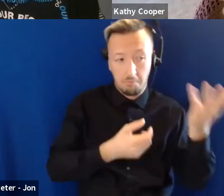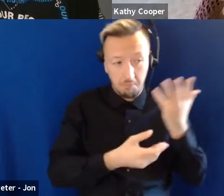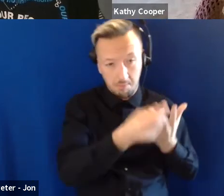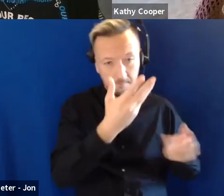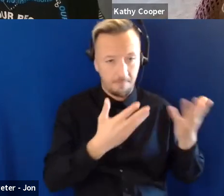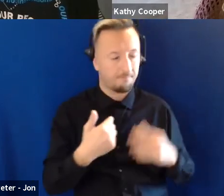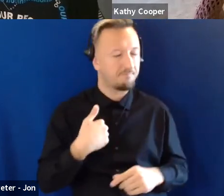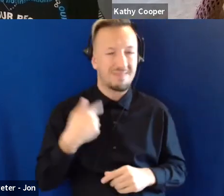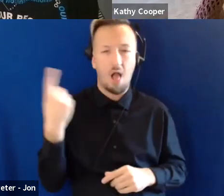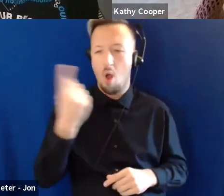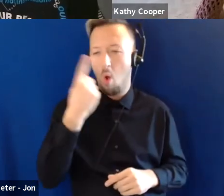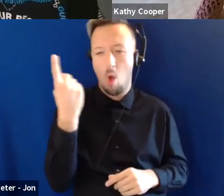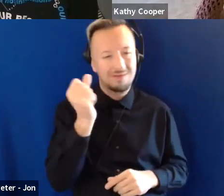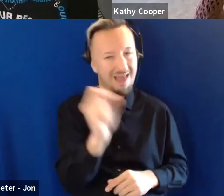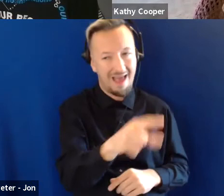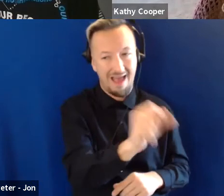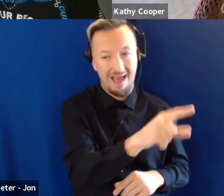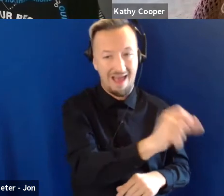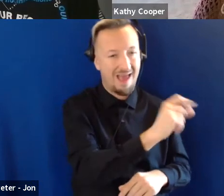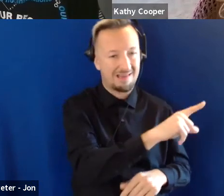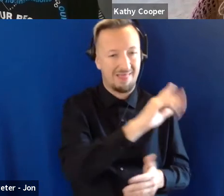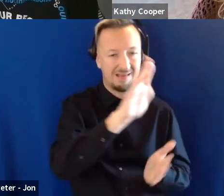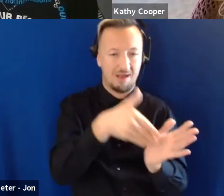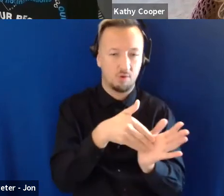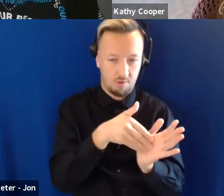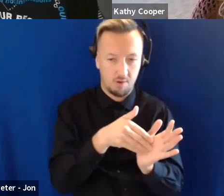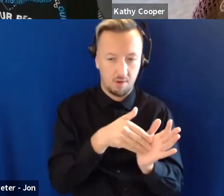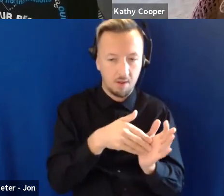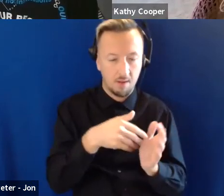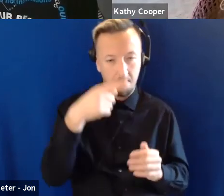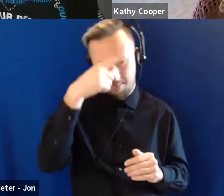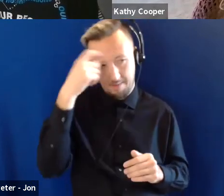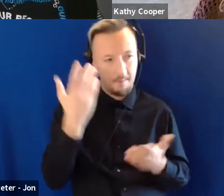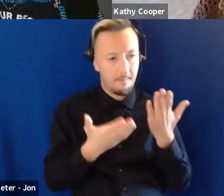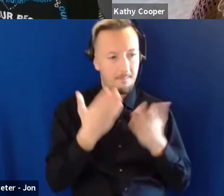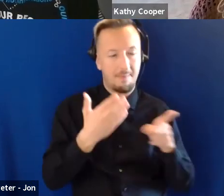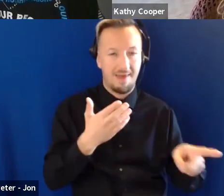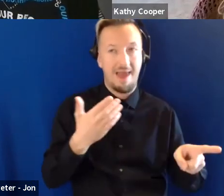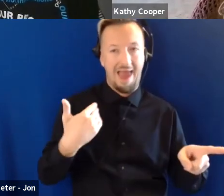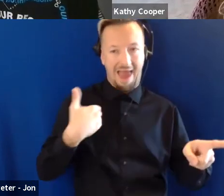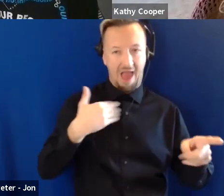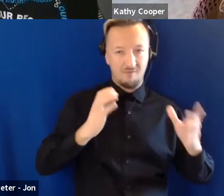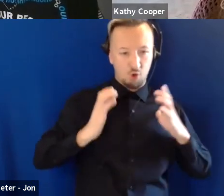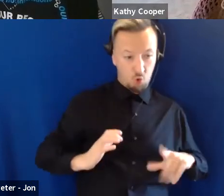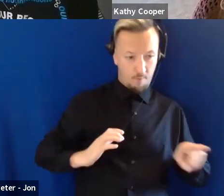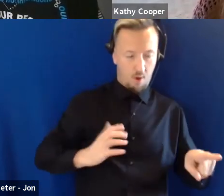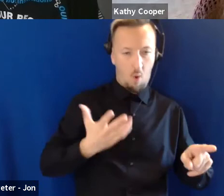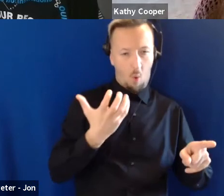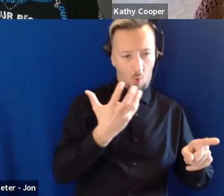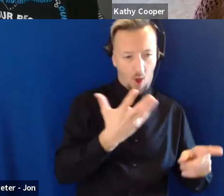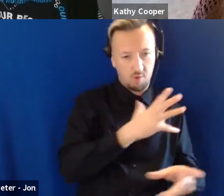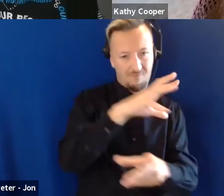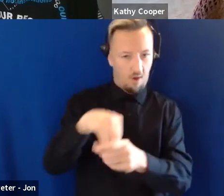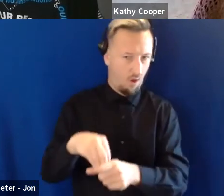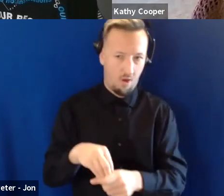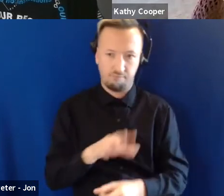ask the centers because they may have a consumer that they know wants to become more involved, and that's always